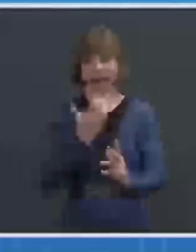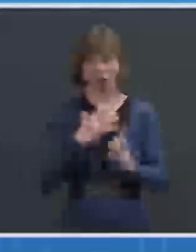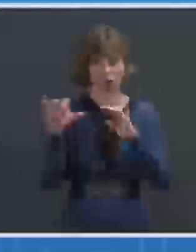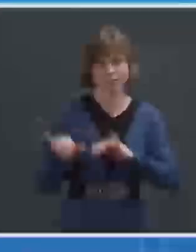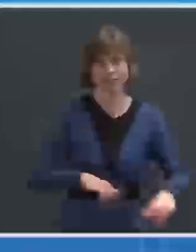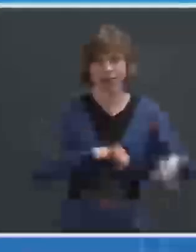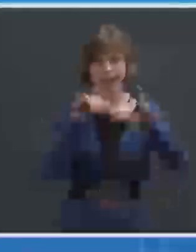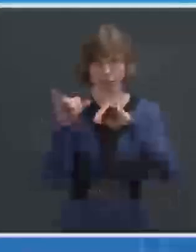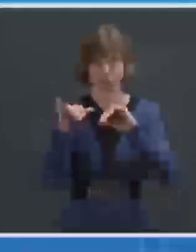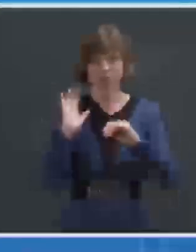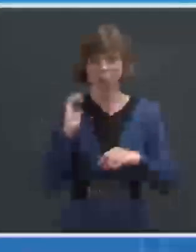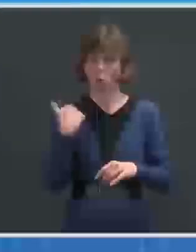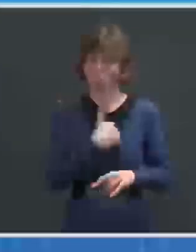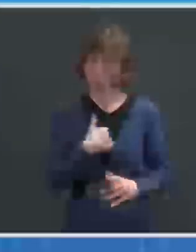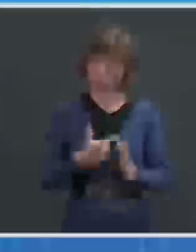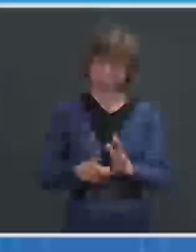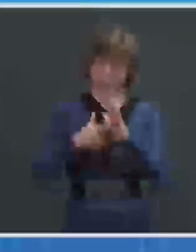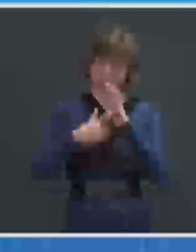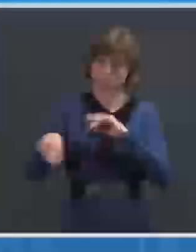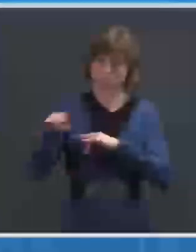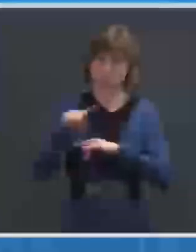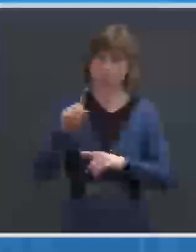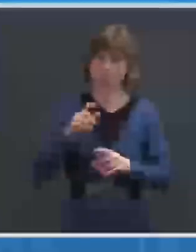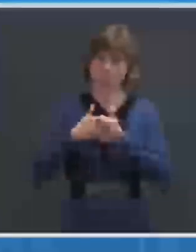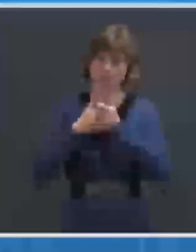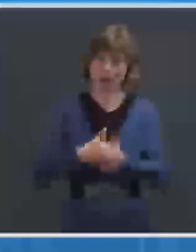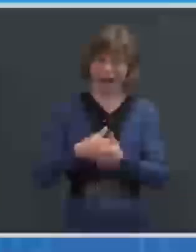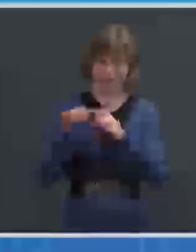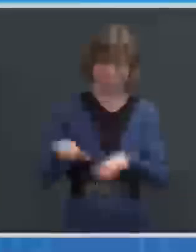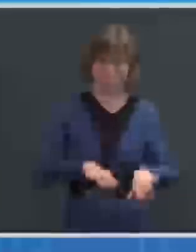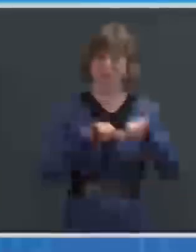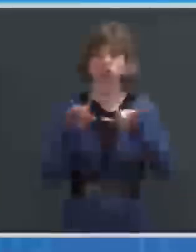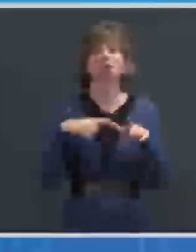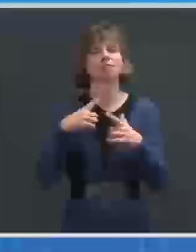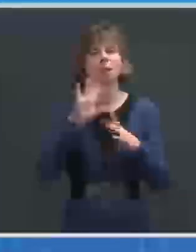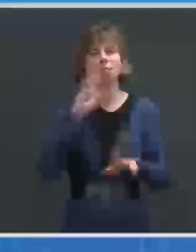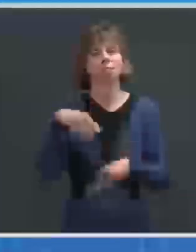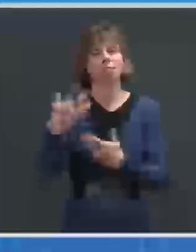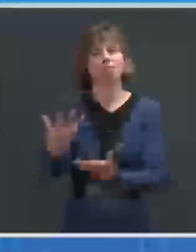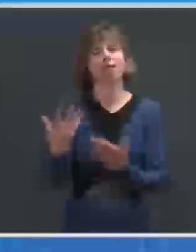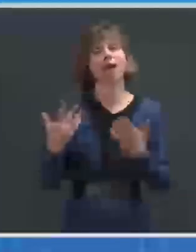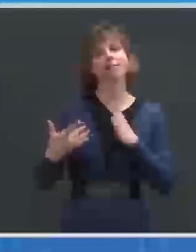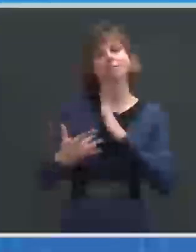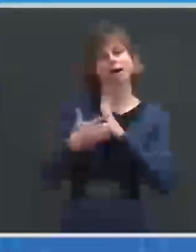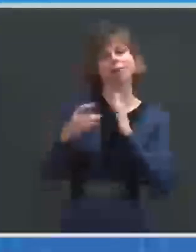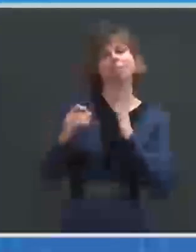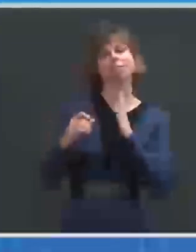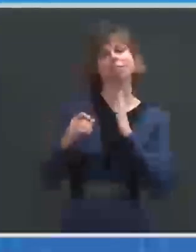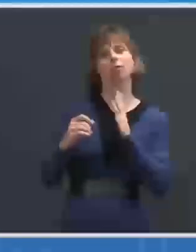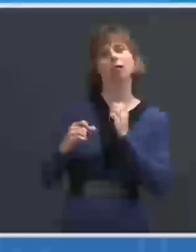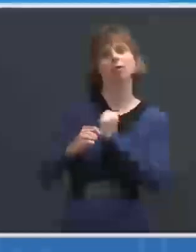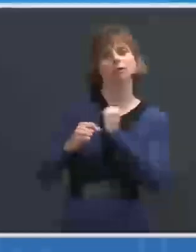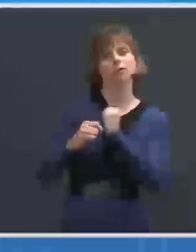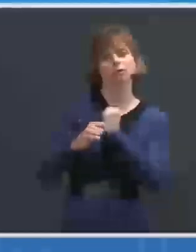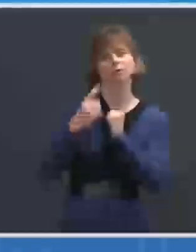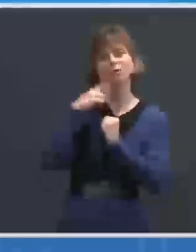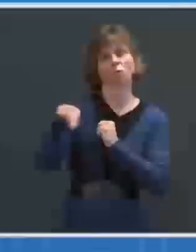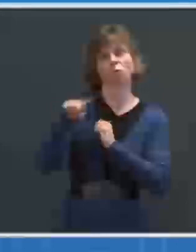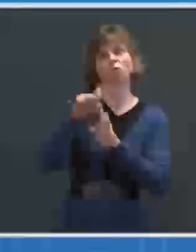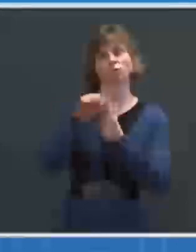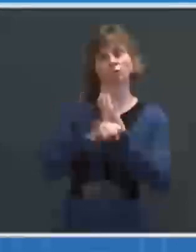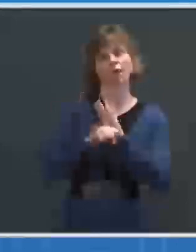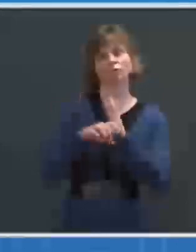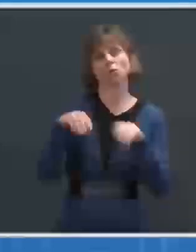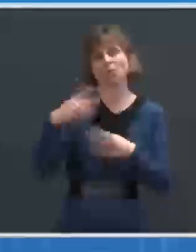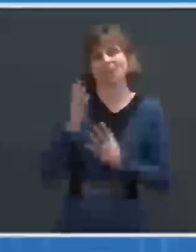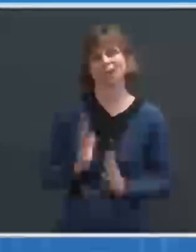the standards. And then we would begin by providing technical assistance to the state or other providers. Second question, over